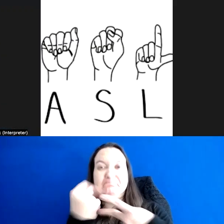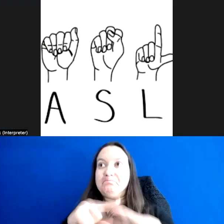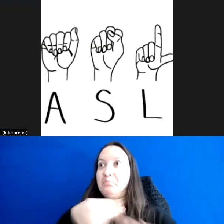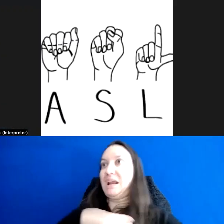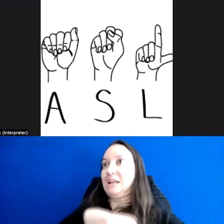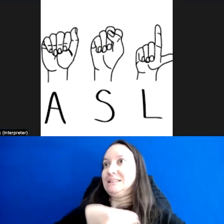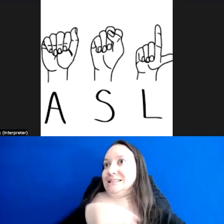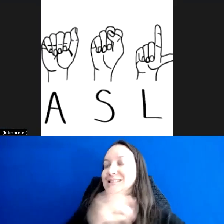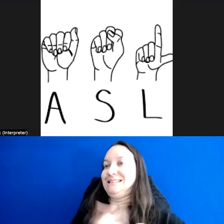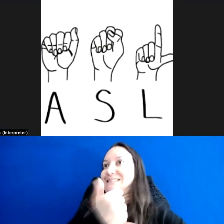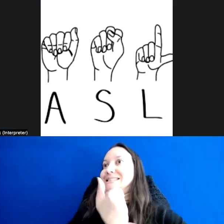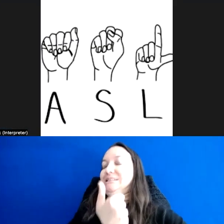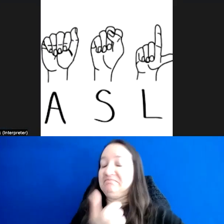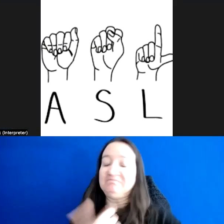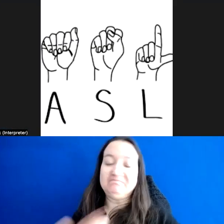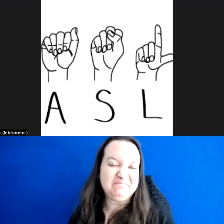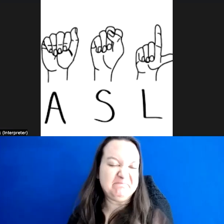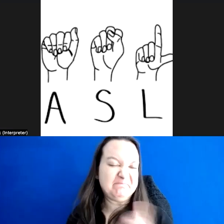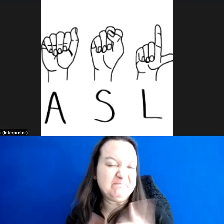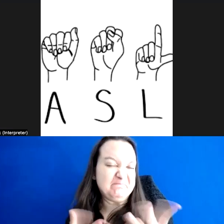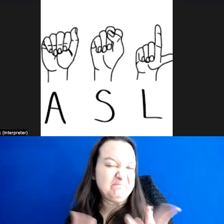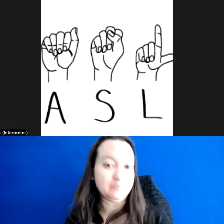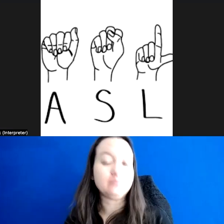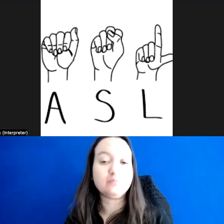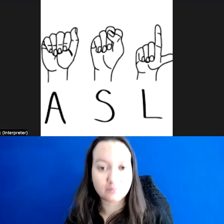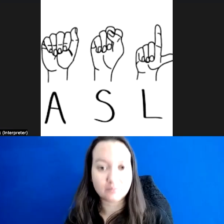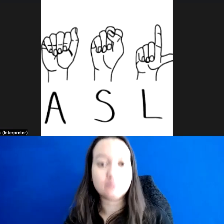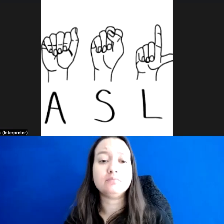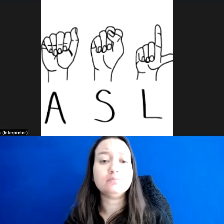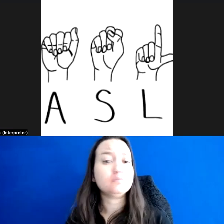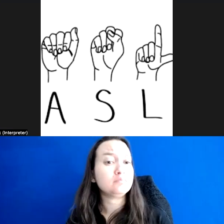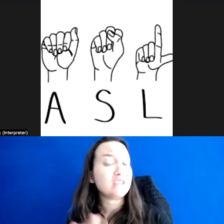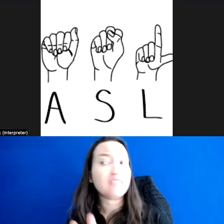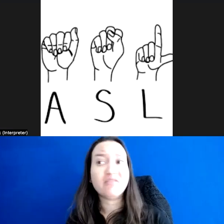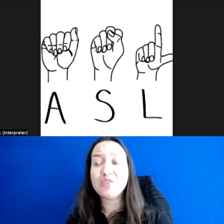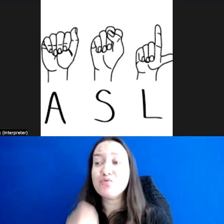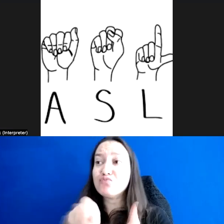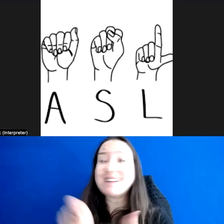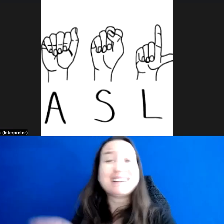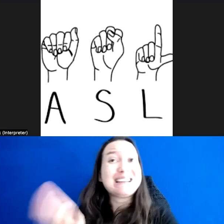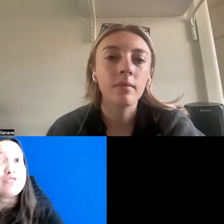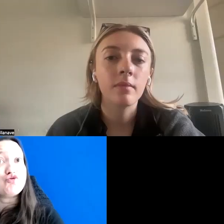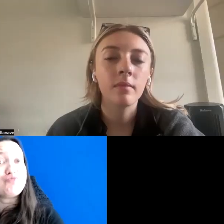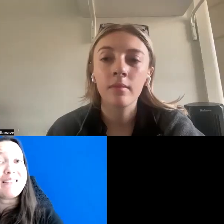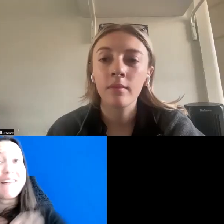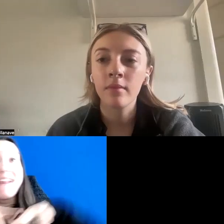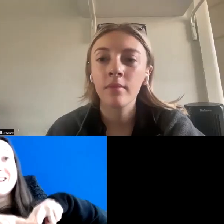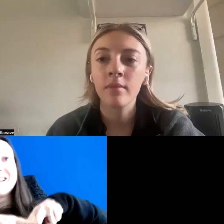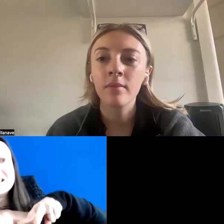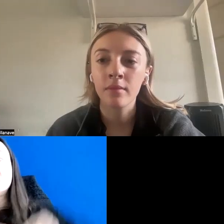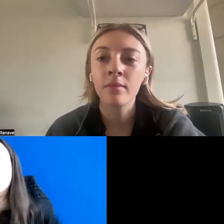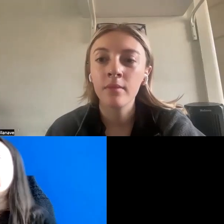so often. That's all I think I can say. But if you are ever writing a history of AIDS or a history